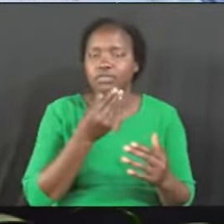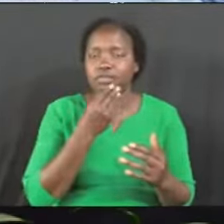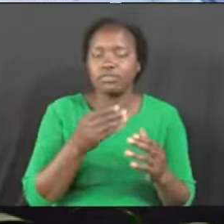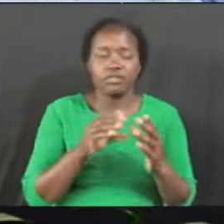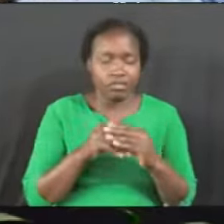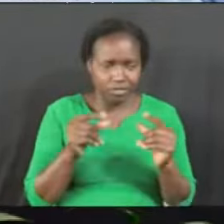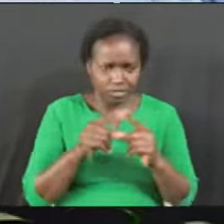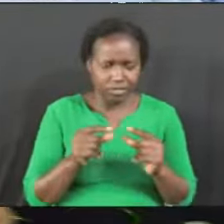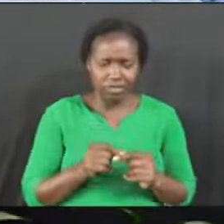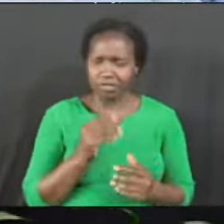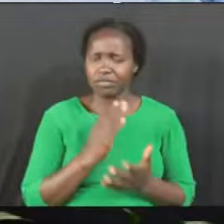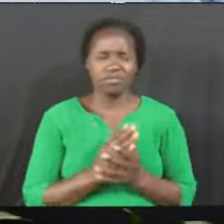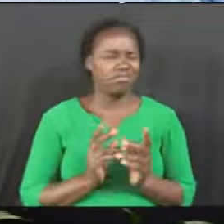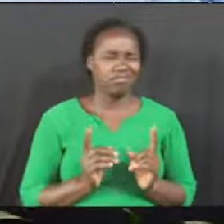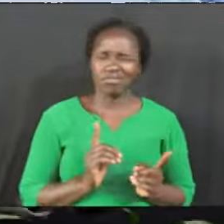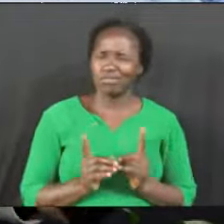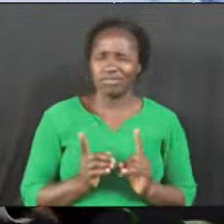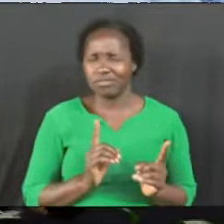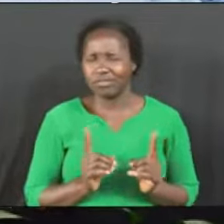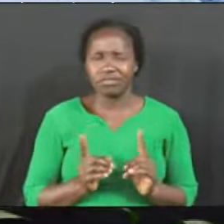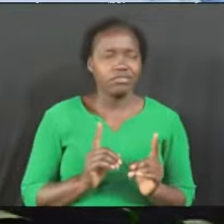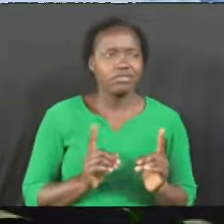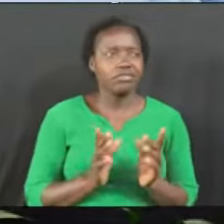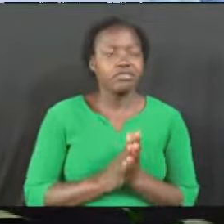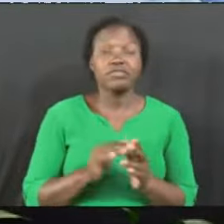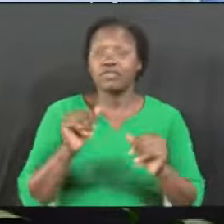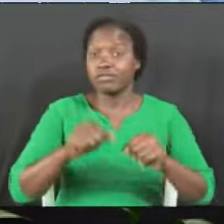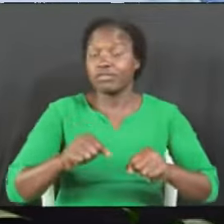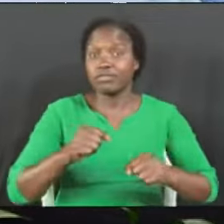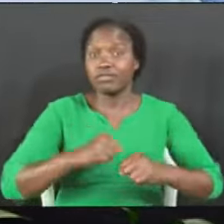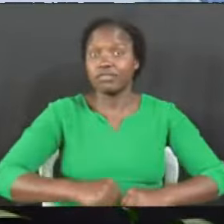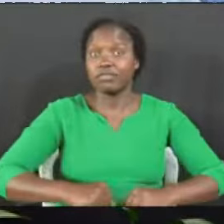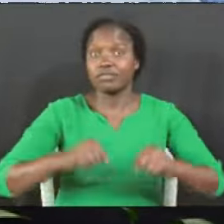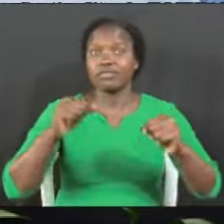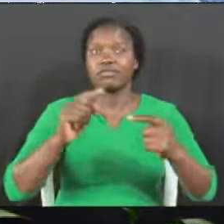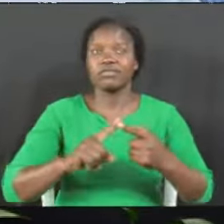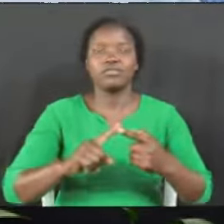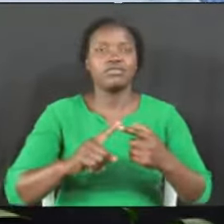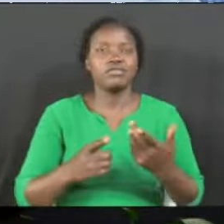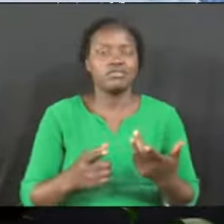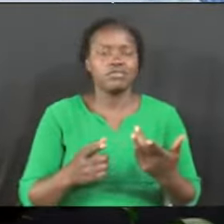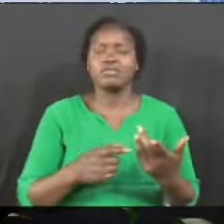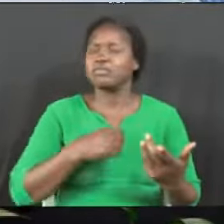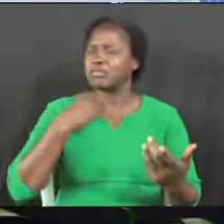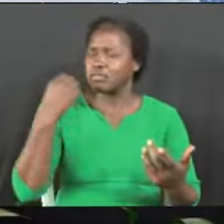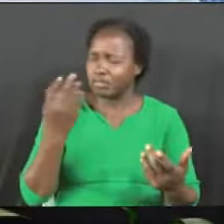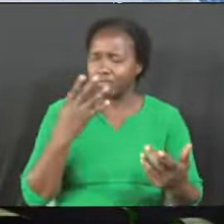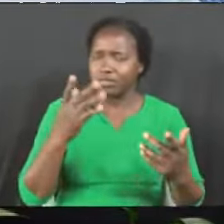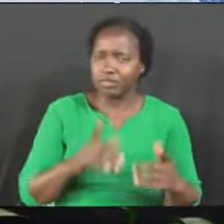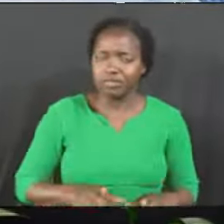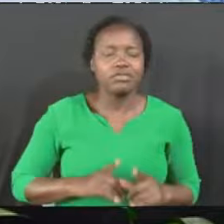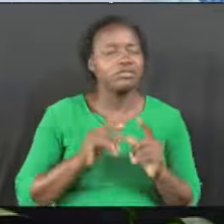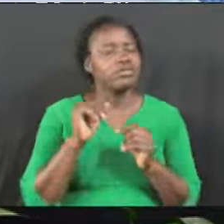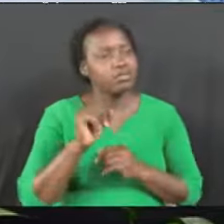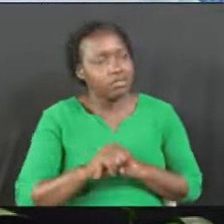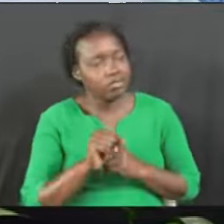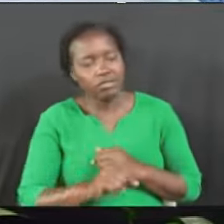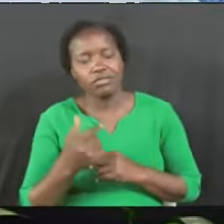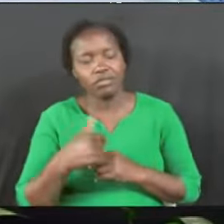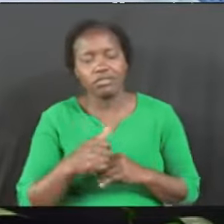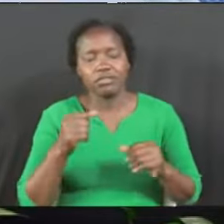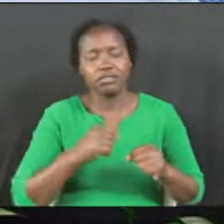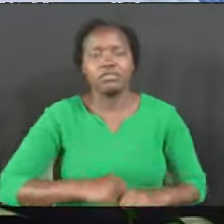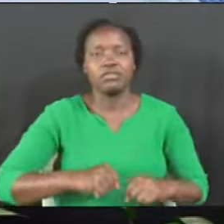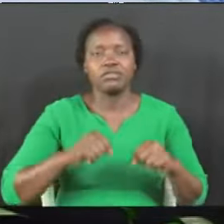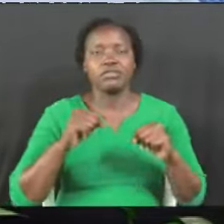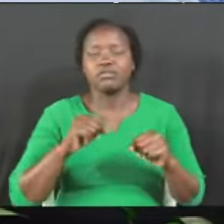that we are the greatest. Yes, we are superior to the botanical beauty of life. Yes, we are superior